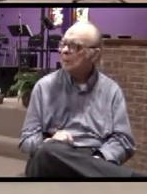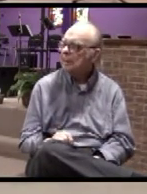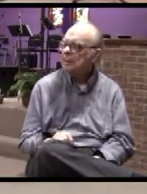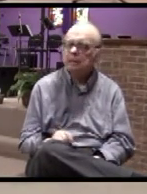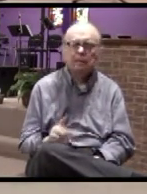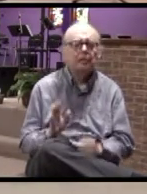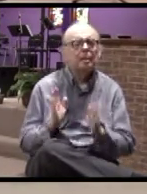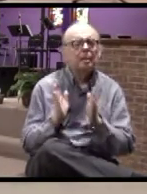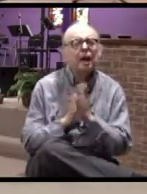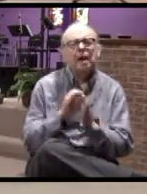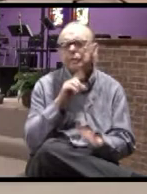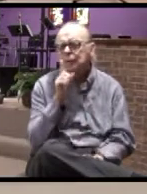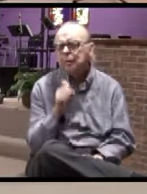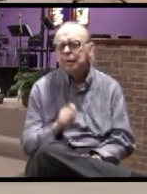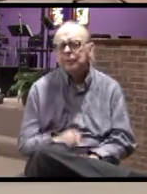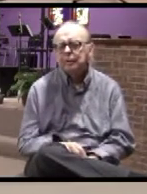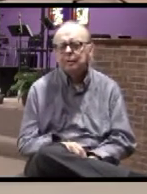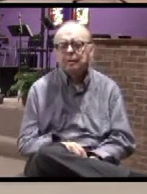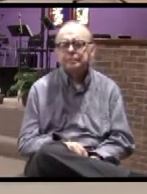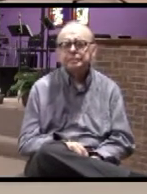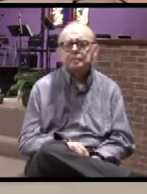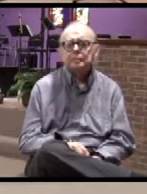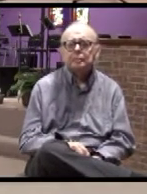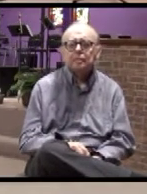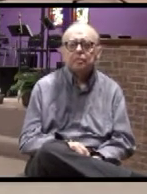So let me ask you this question.